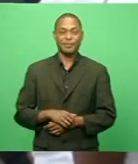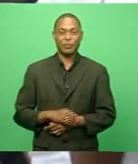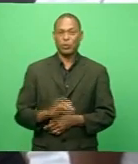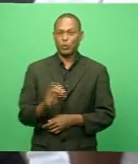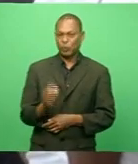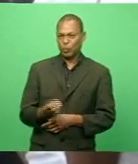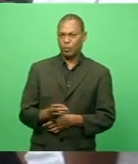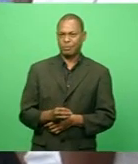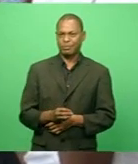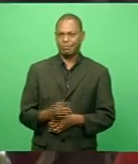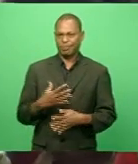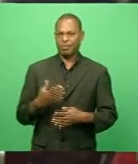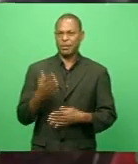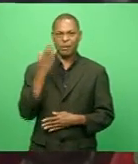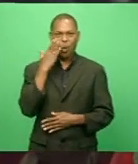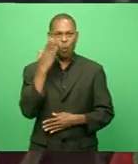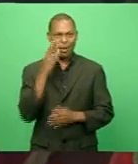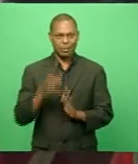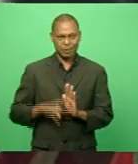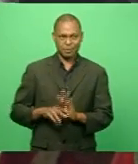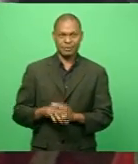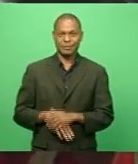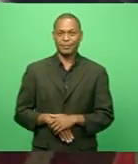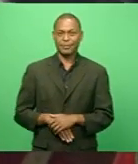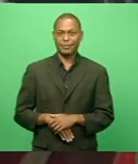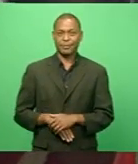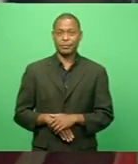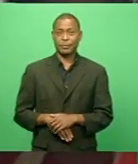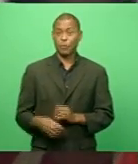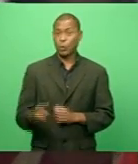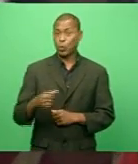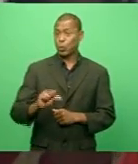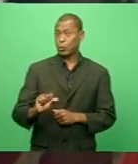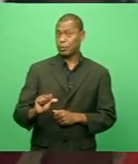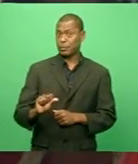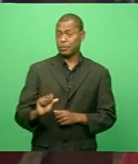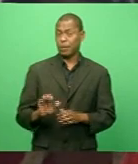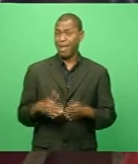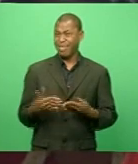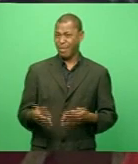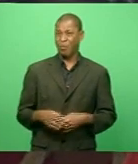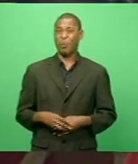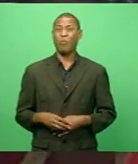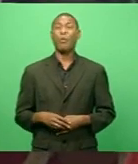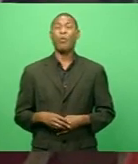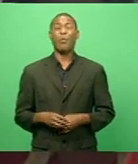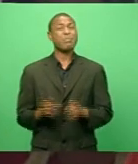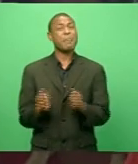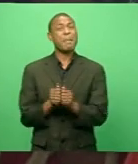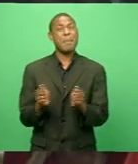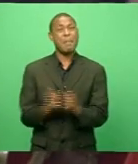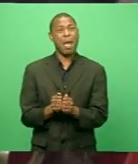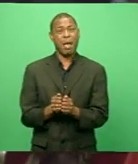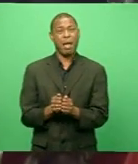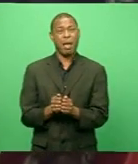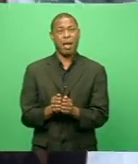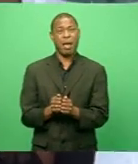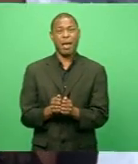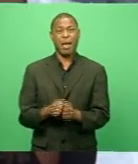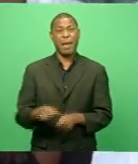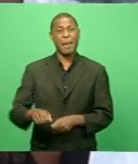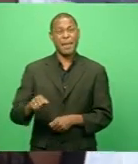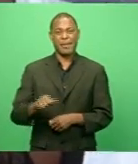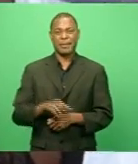bigger awareness, level of awareness. We are using the paper bags, like I'm using all paper